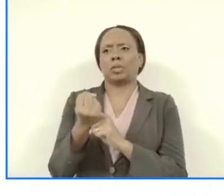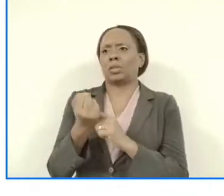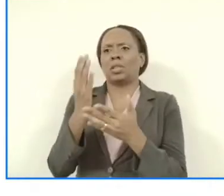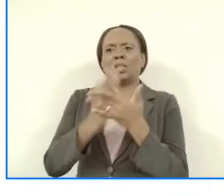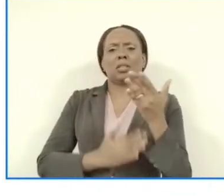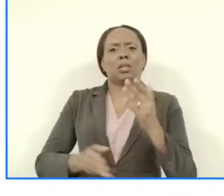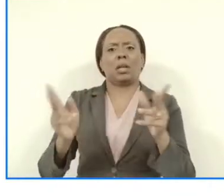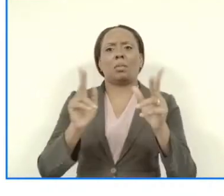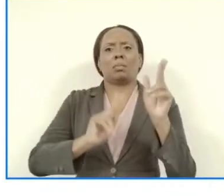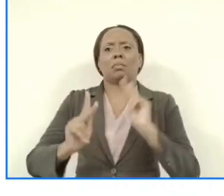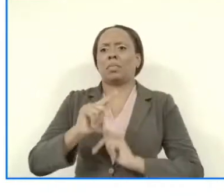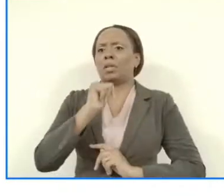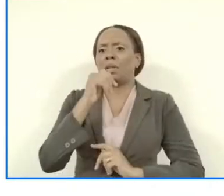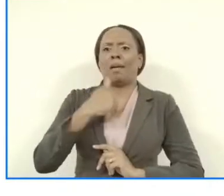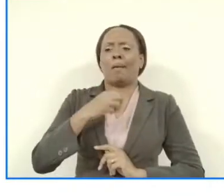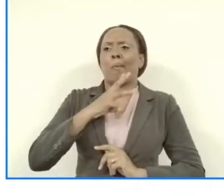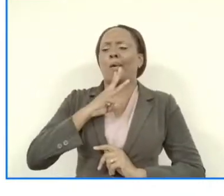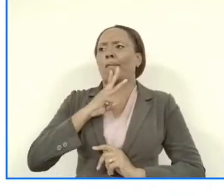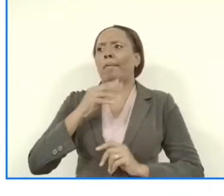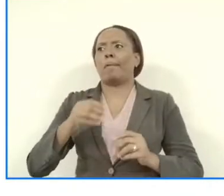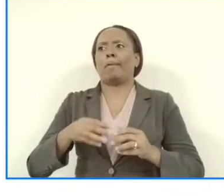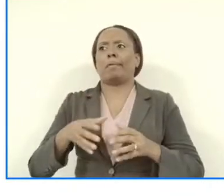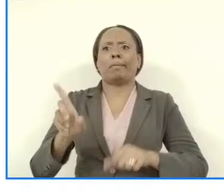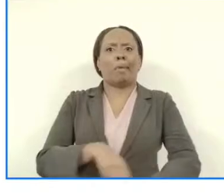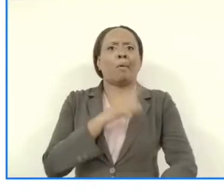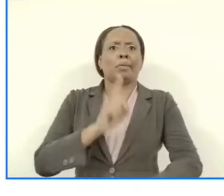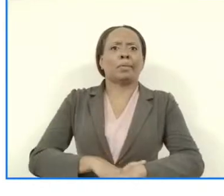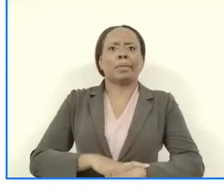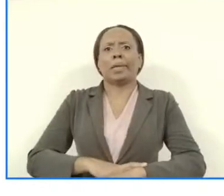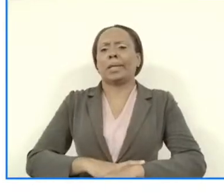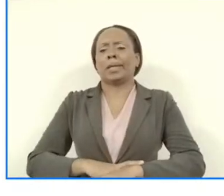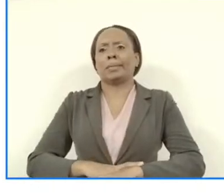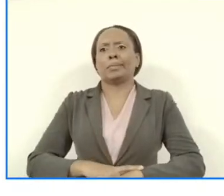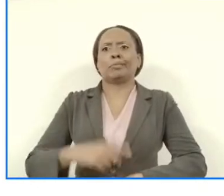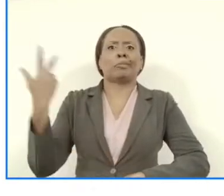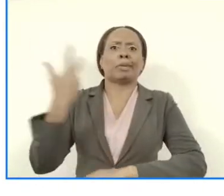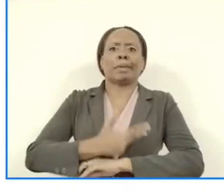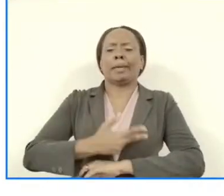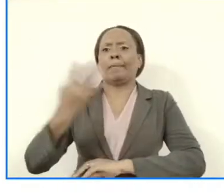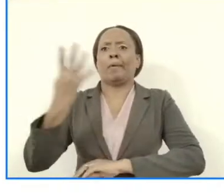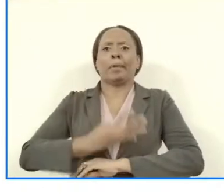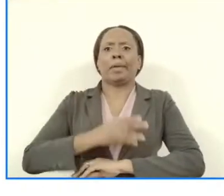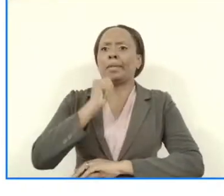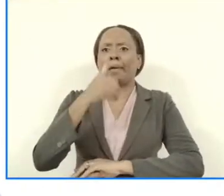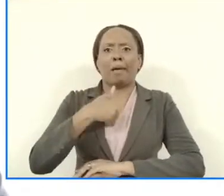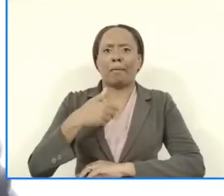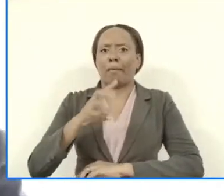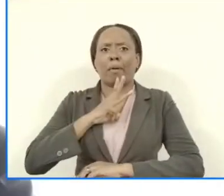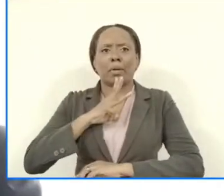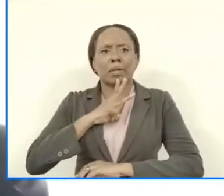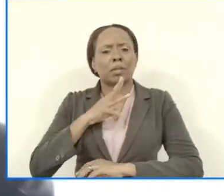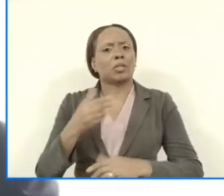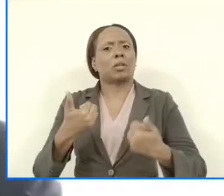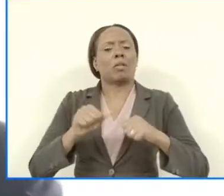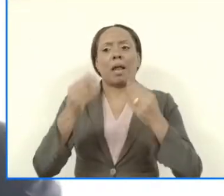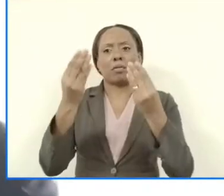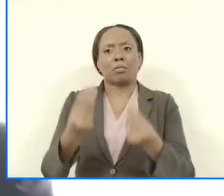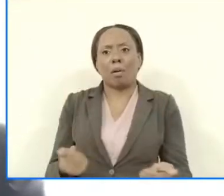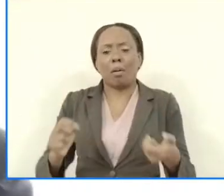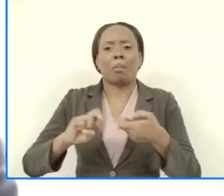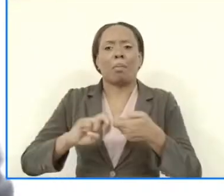in some instances for several days, and making sure that we can bring restitution or resolve the problems for some of these